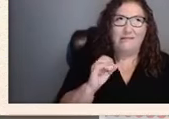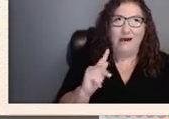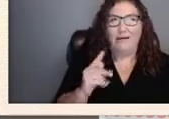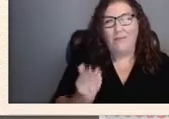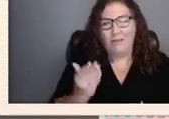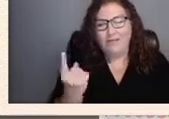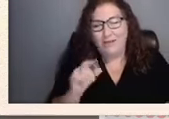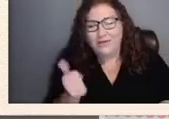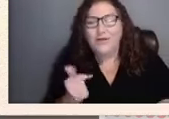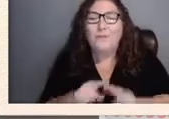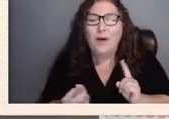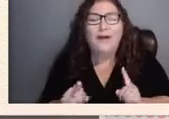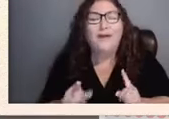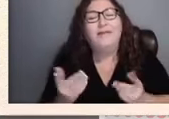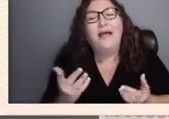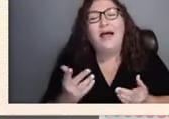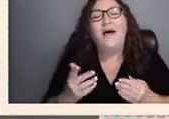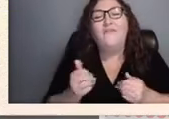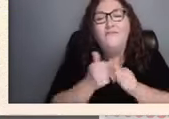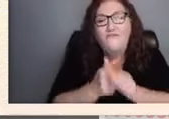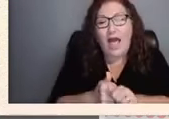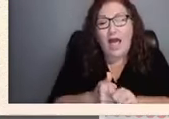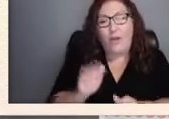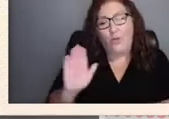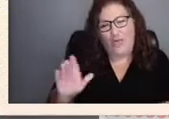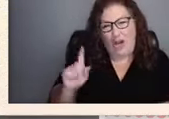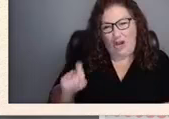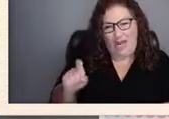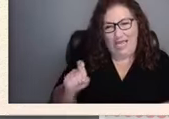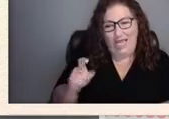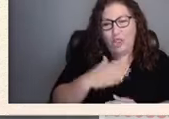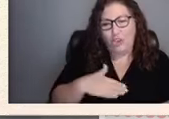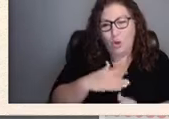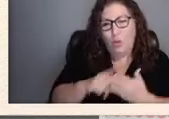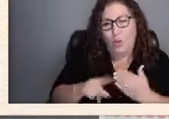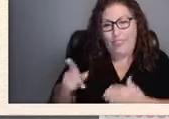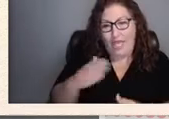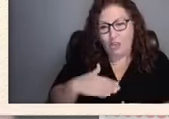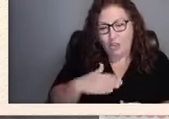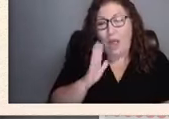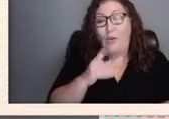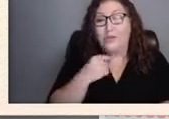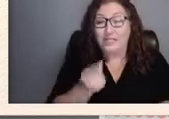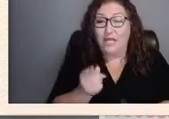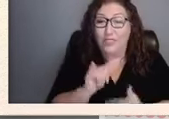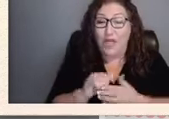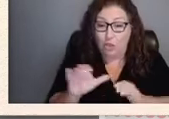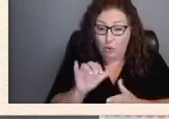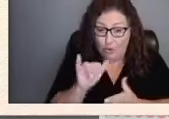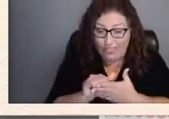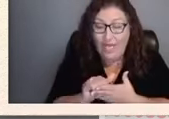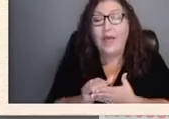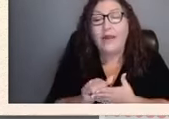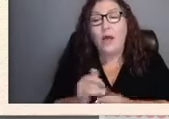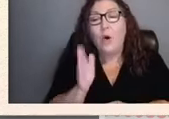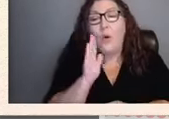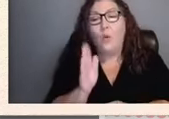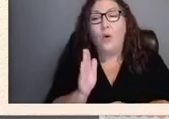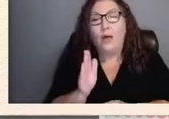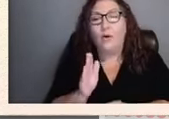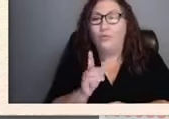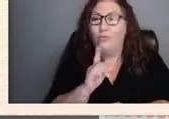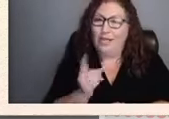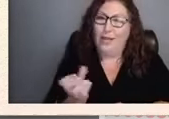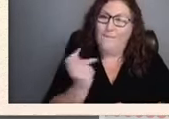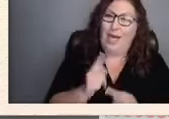Let follow their lead, enjoy what they enjoy. And I will tell you that doing this will bounce right back to you in terms